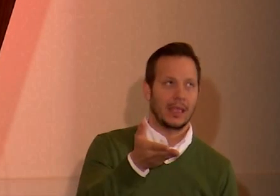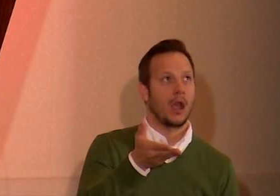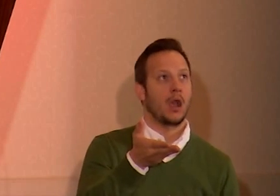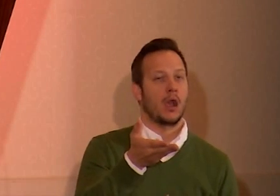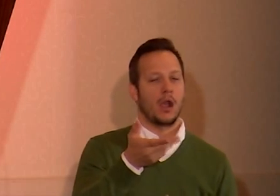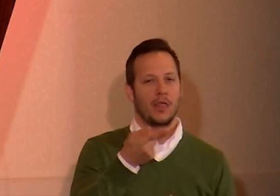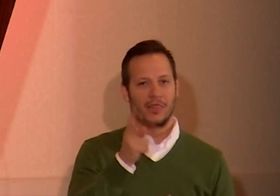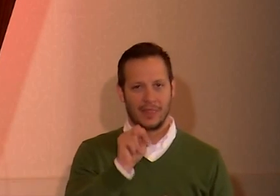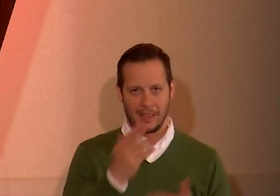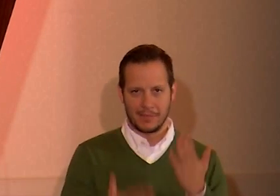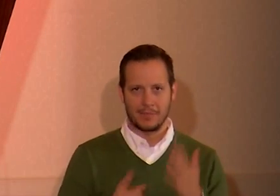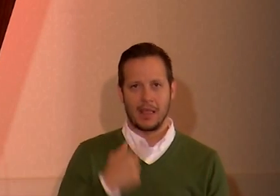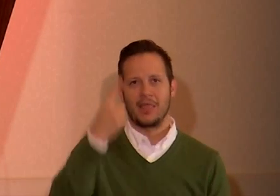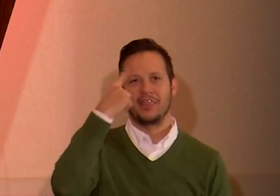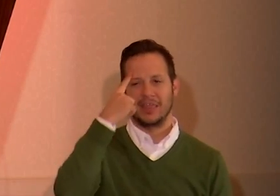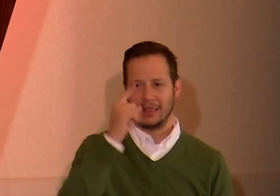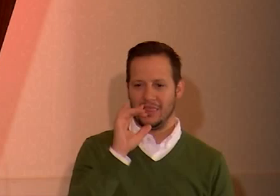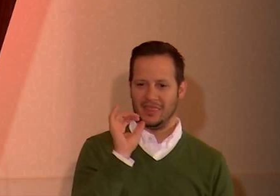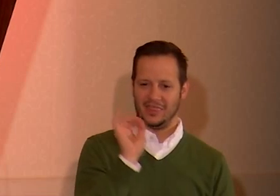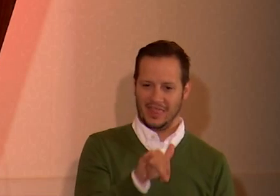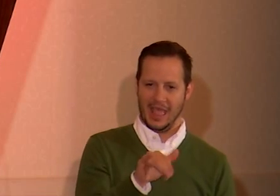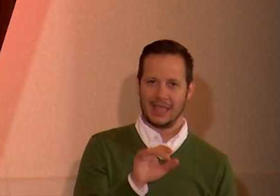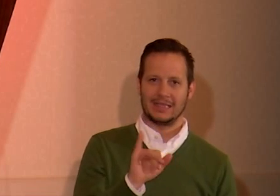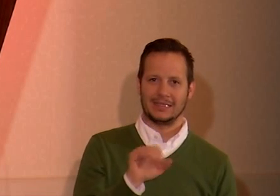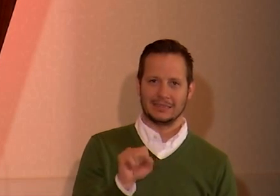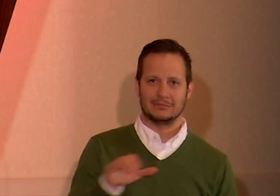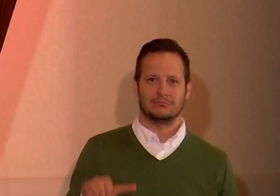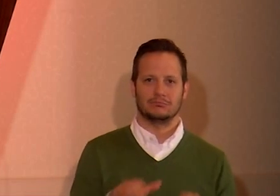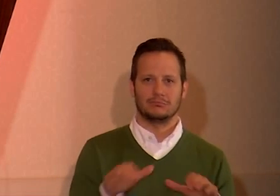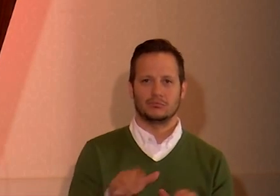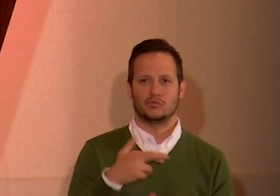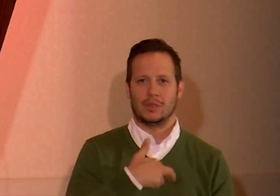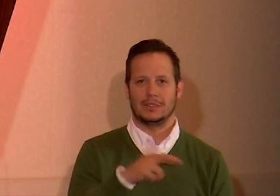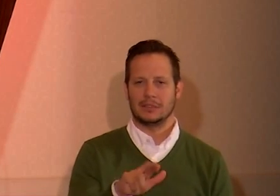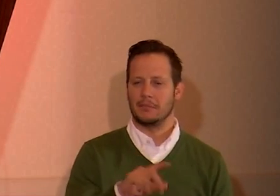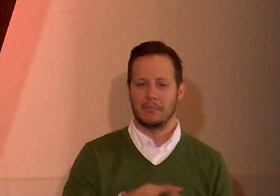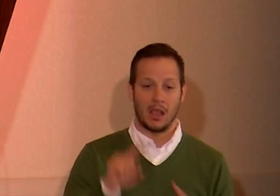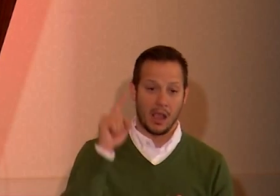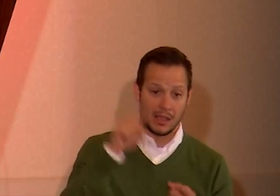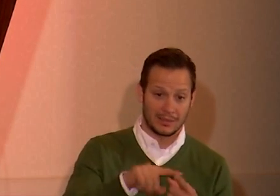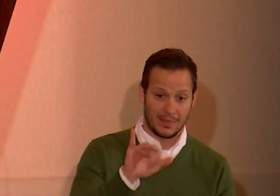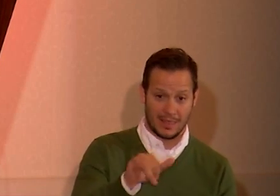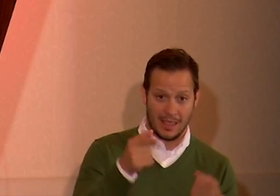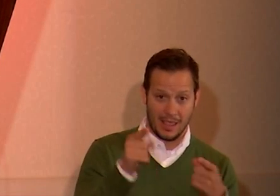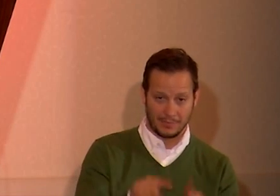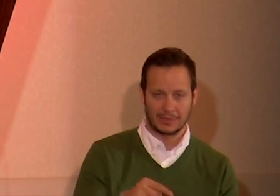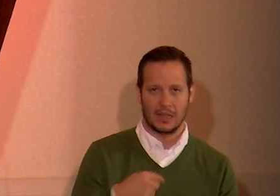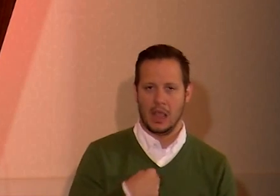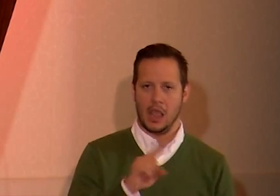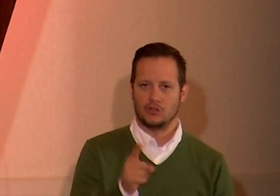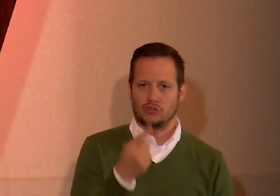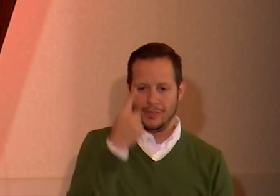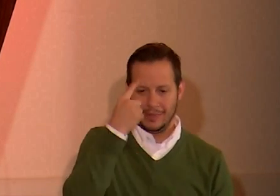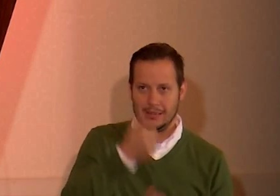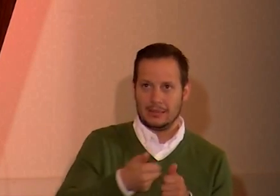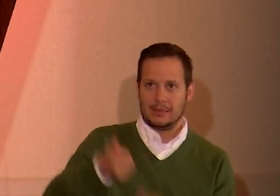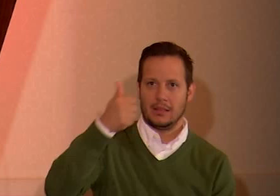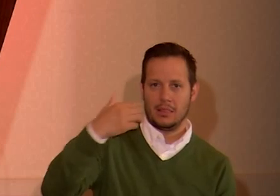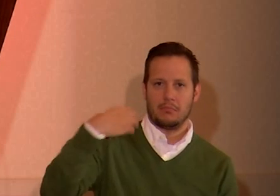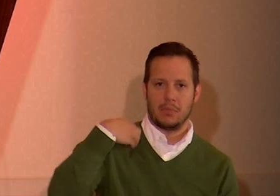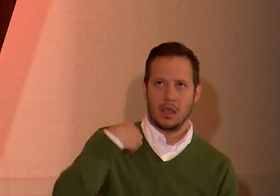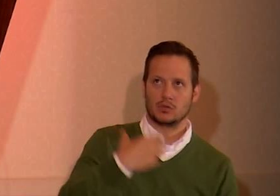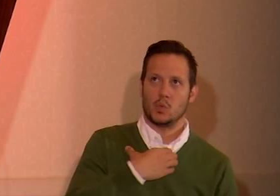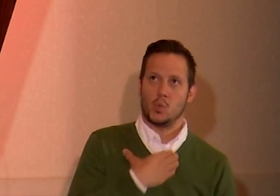is exercising religion. But until that happens, I'm going to just think that the boss of these companies wishes to